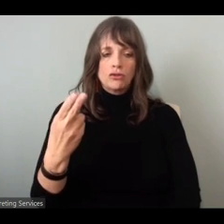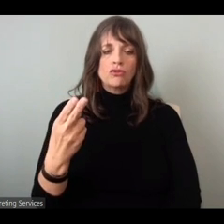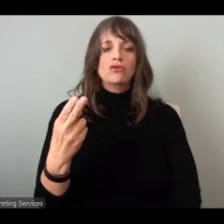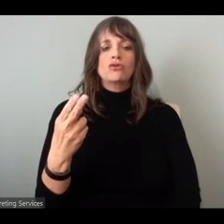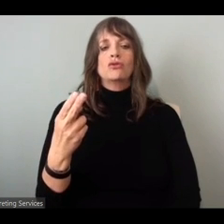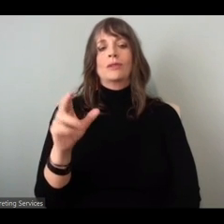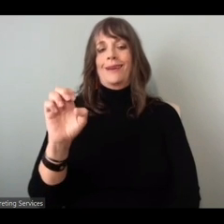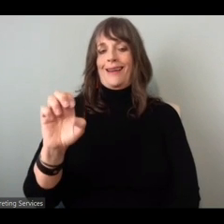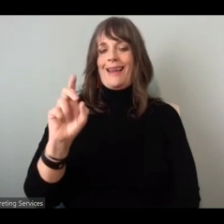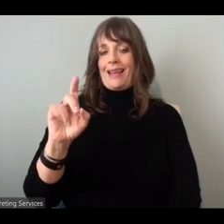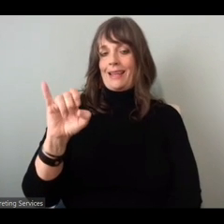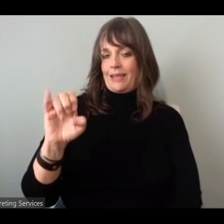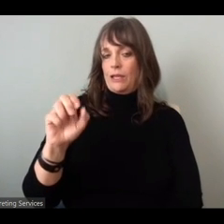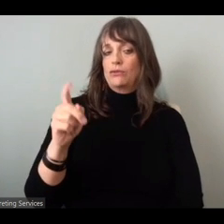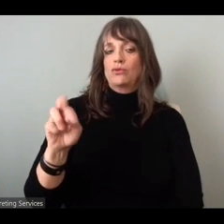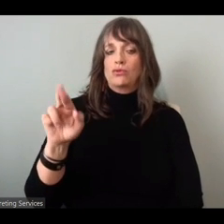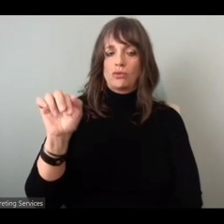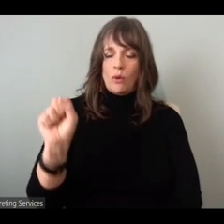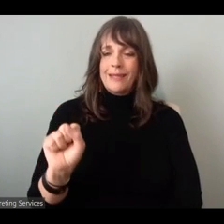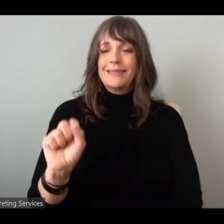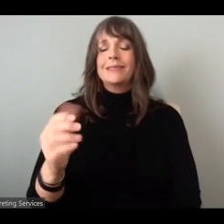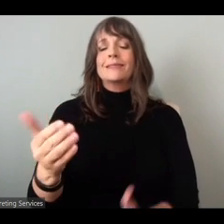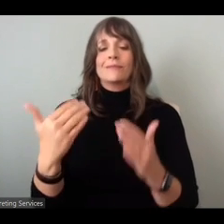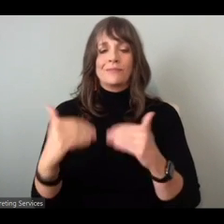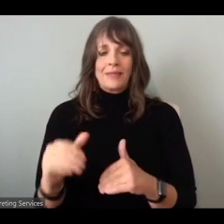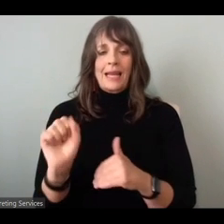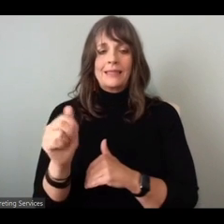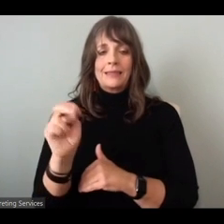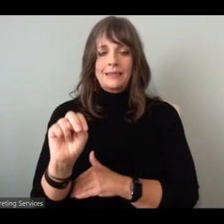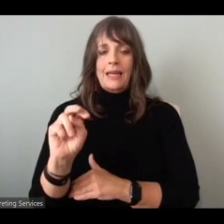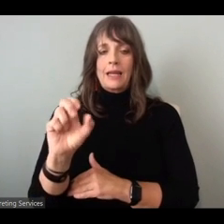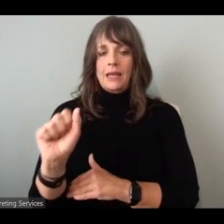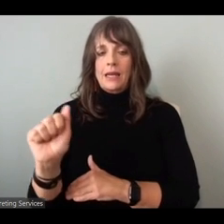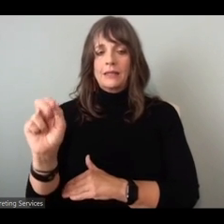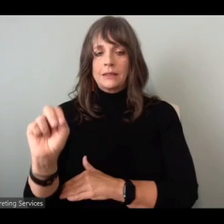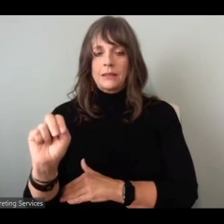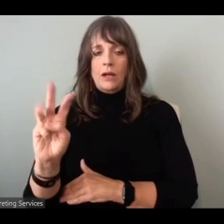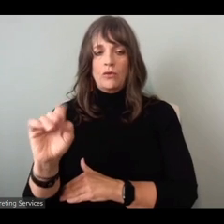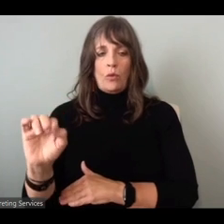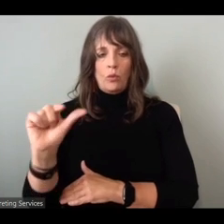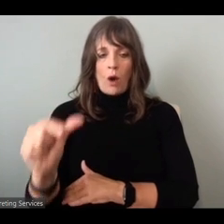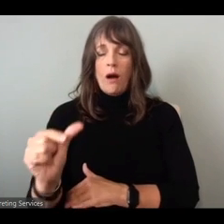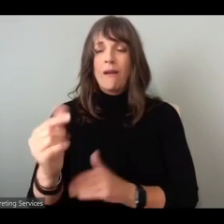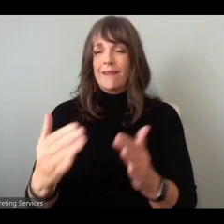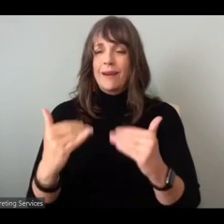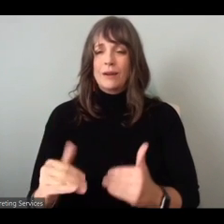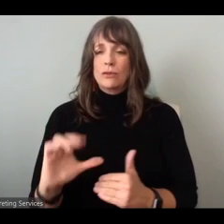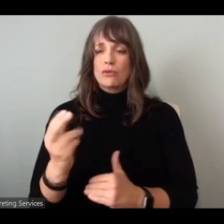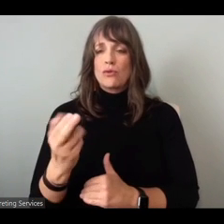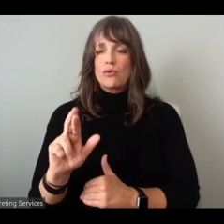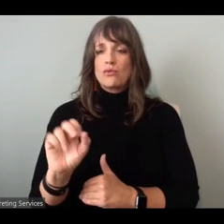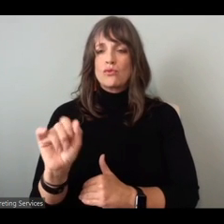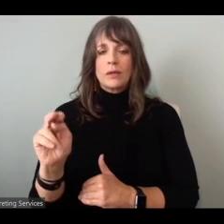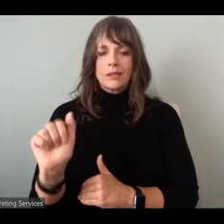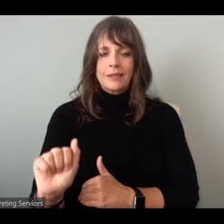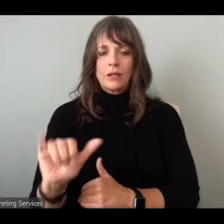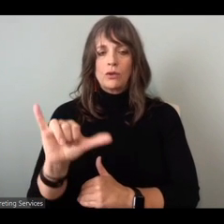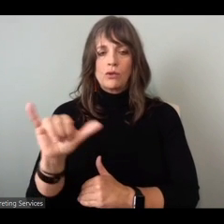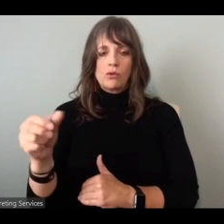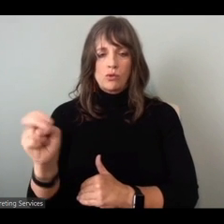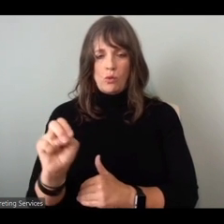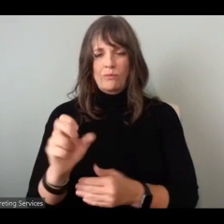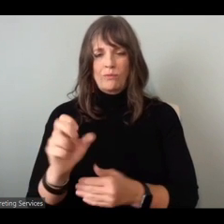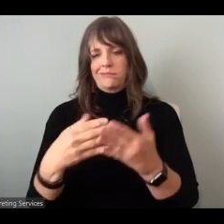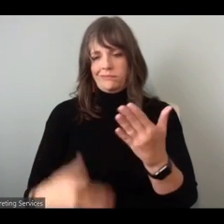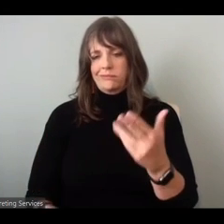responses for arts and culture communities when unexpected events occur like this one. We look forward to hearing from Delana